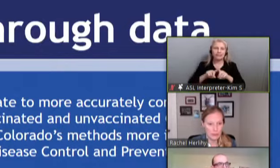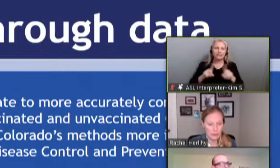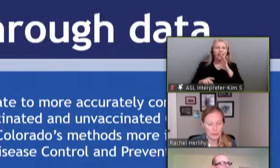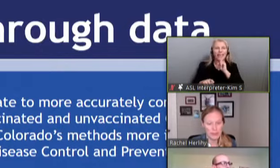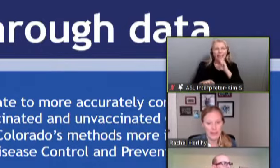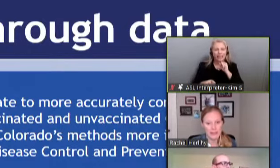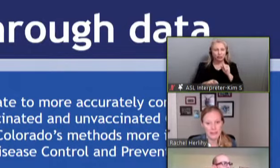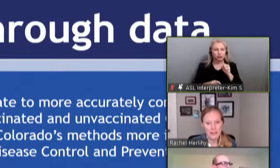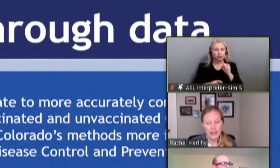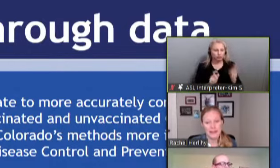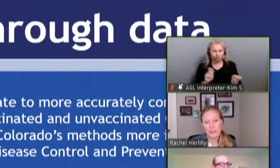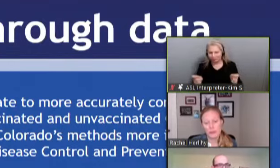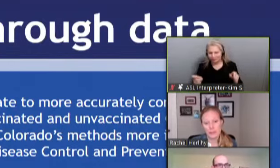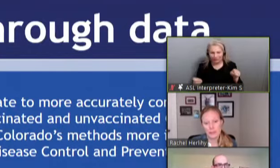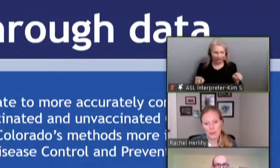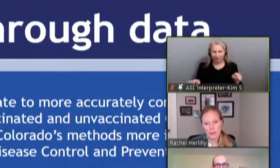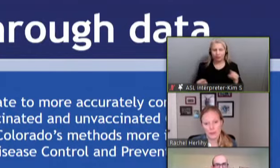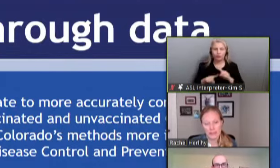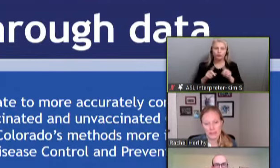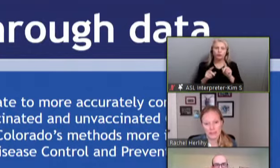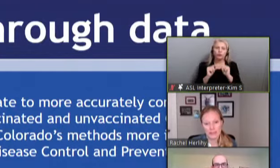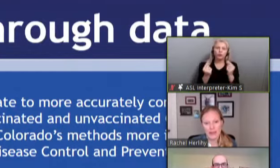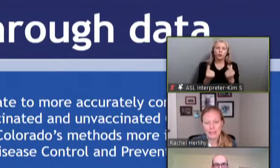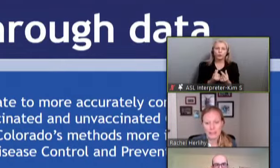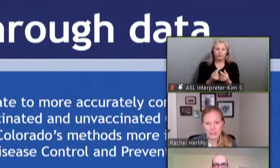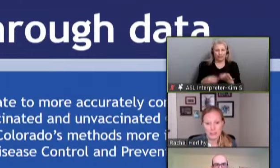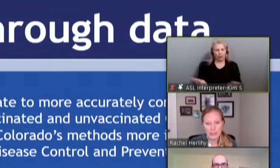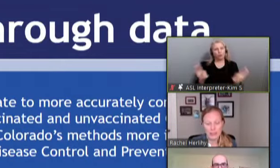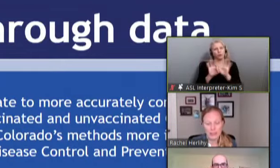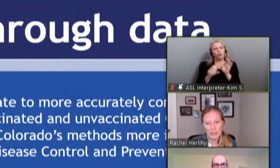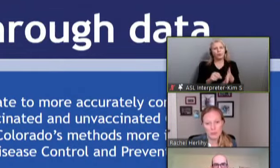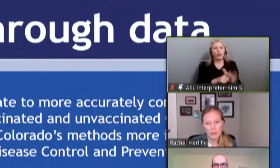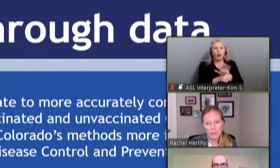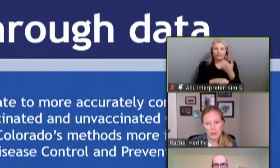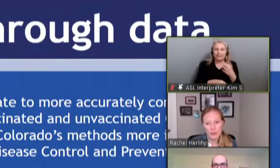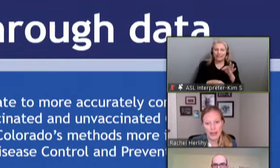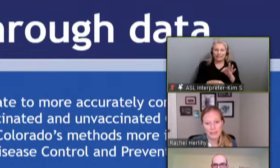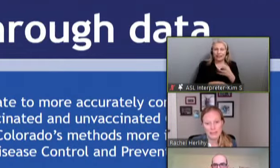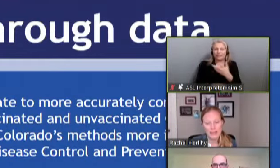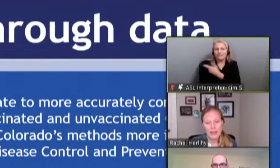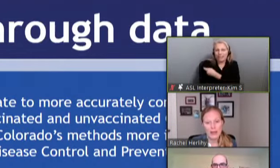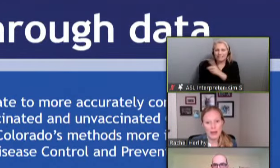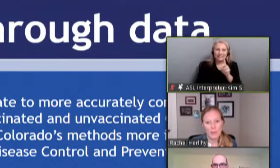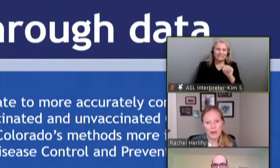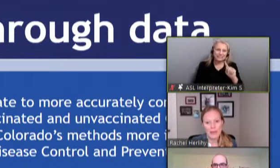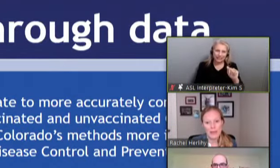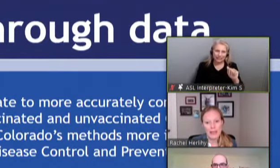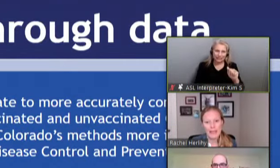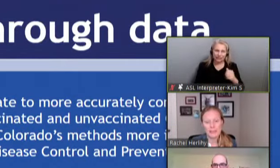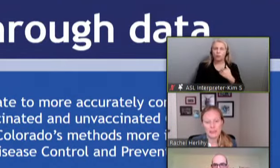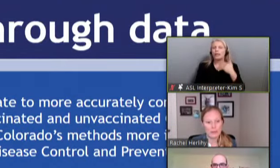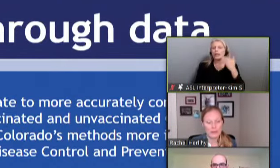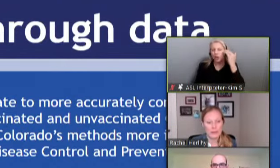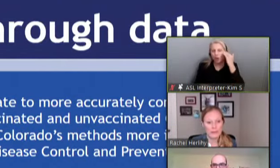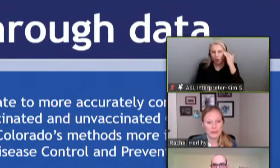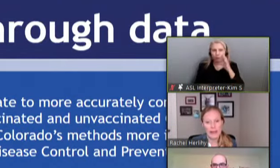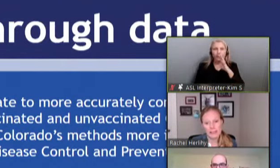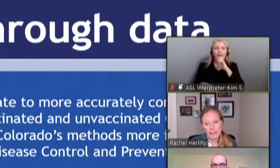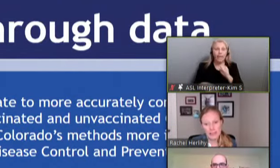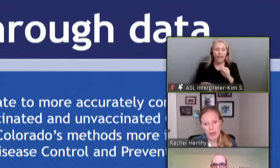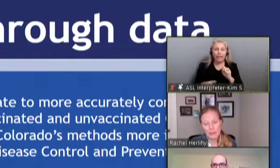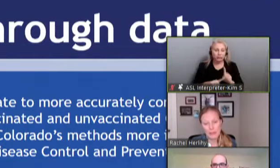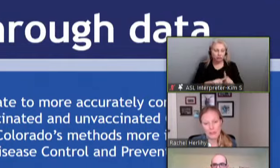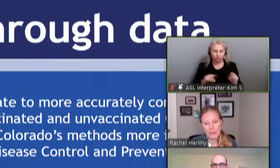for those two groups. And this is really important with COVID-19 vaccination data because we know that the age distribution